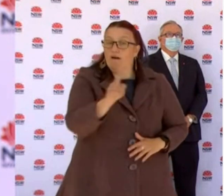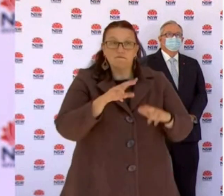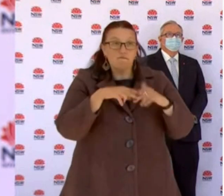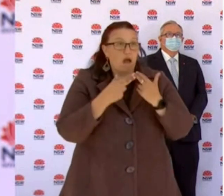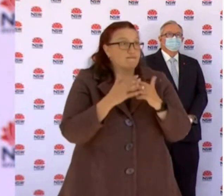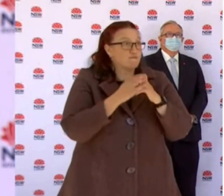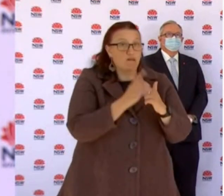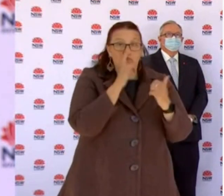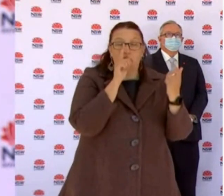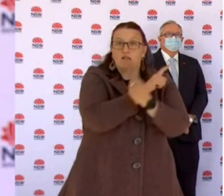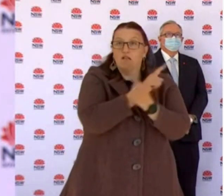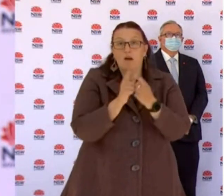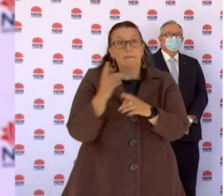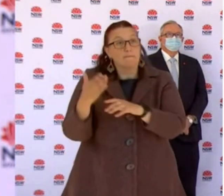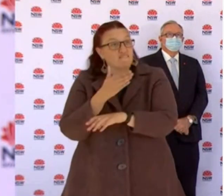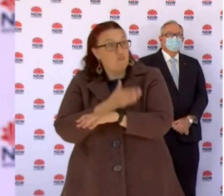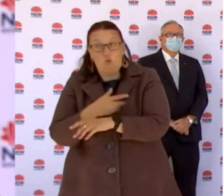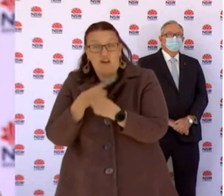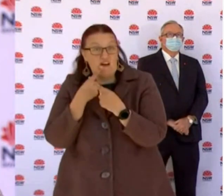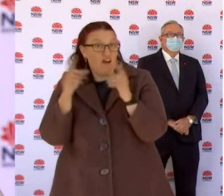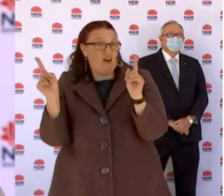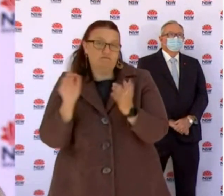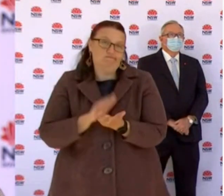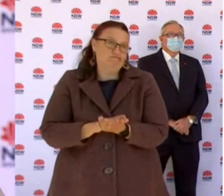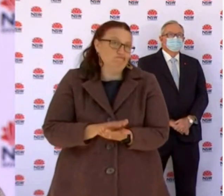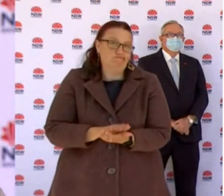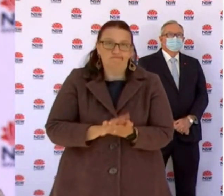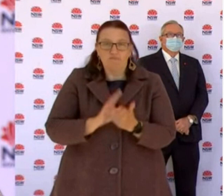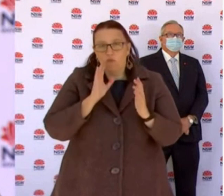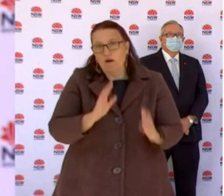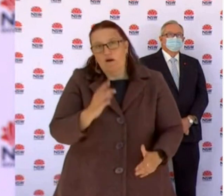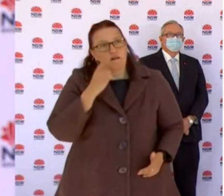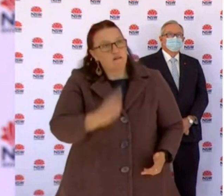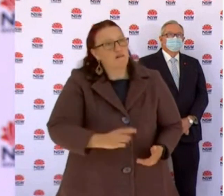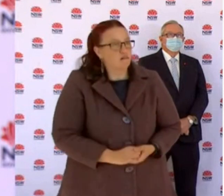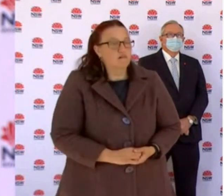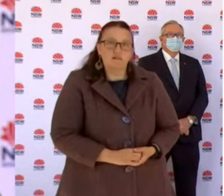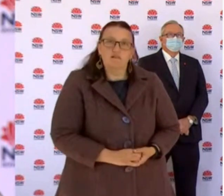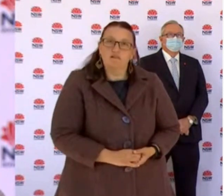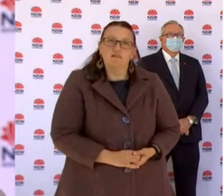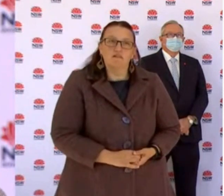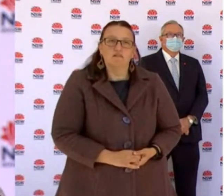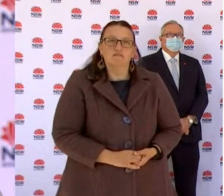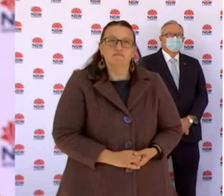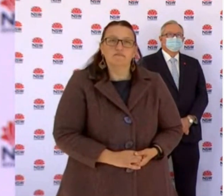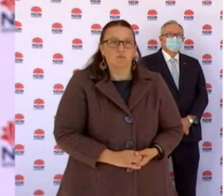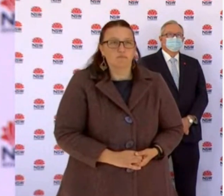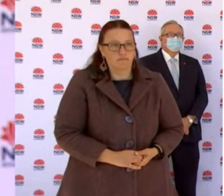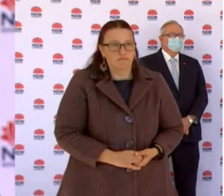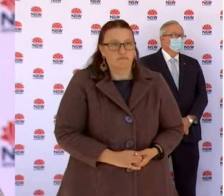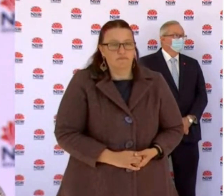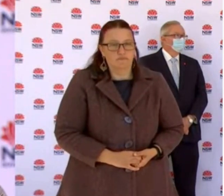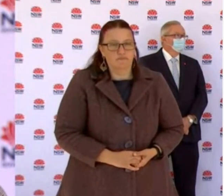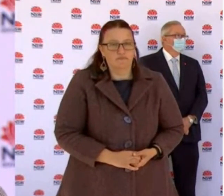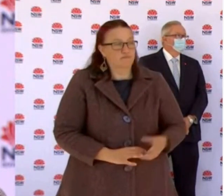is this strong partnership with the community as we work to track down any unrecognised chains of transmission. Regarding